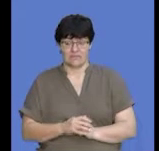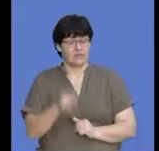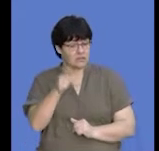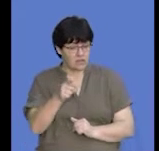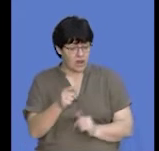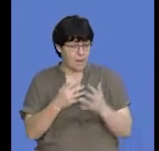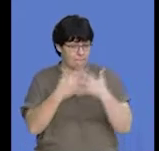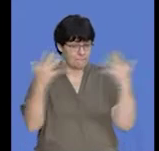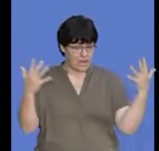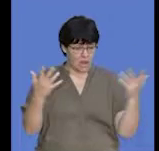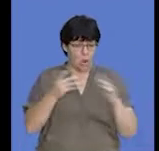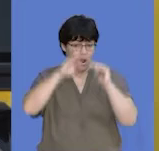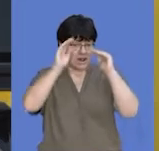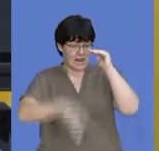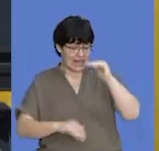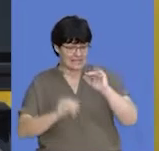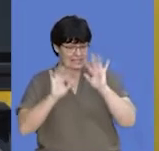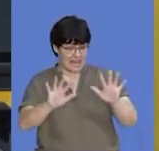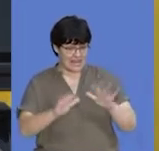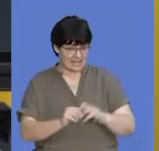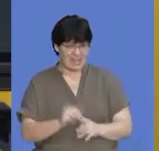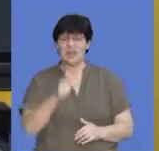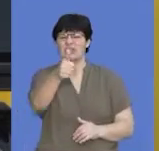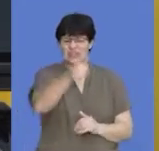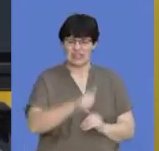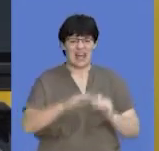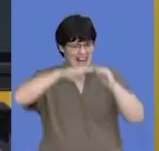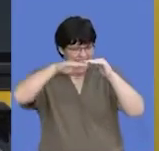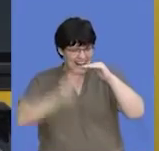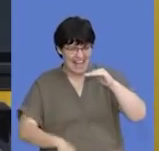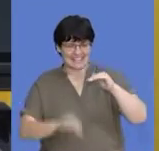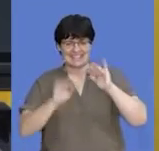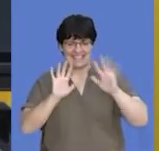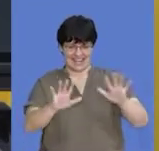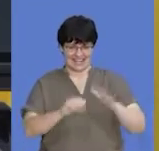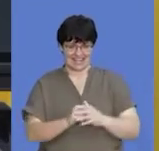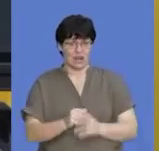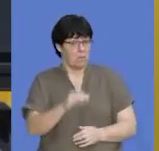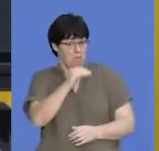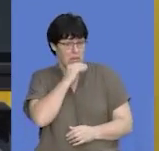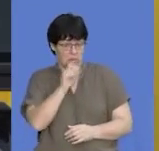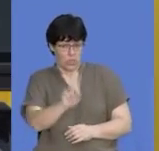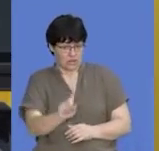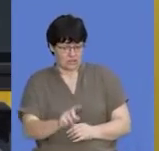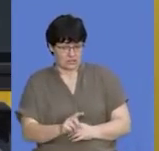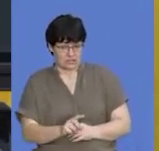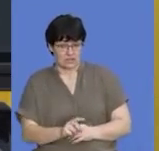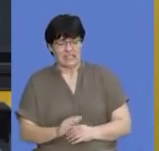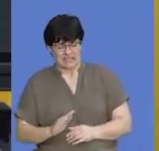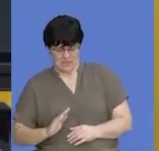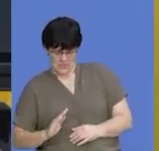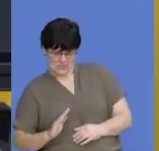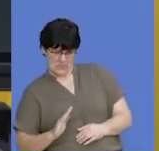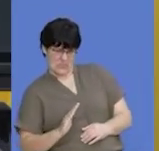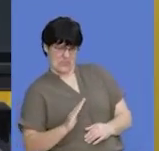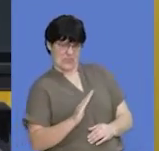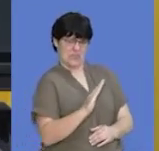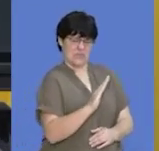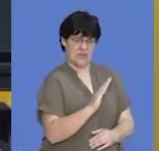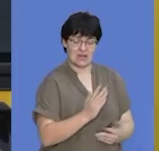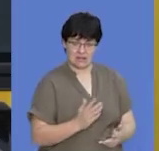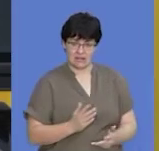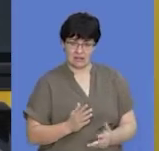it greater or less than 10? Good, it's less than 10. What does this mean? It's a steep